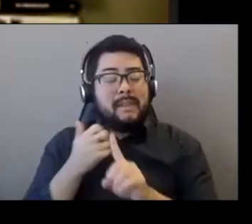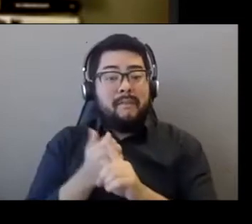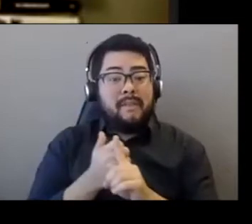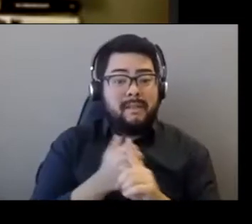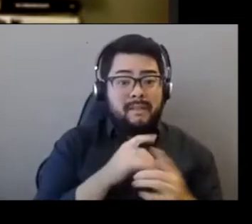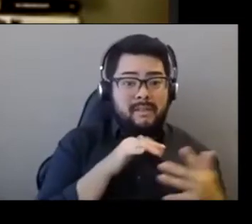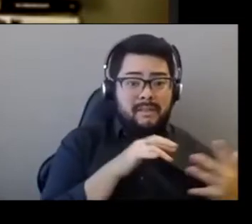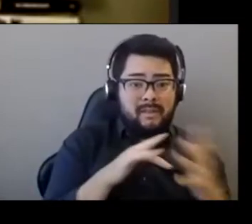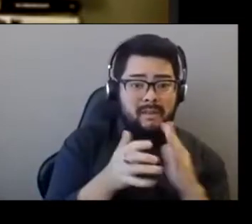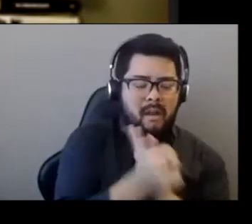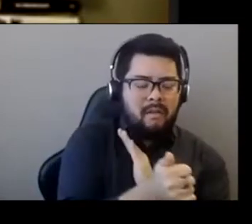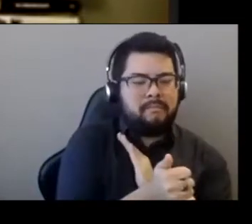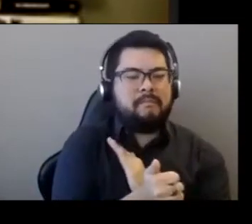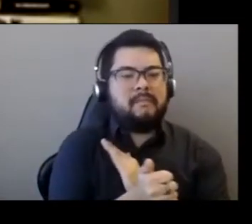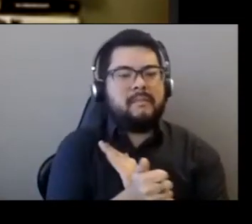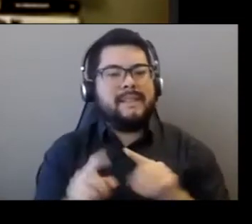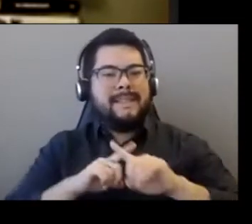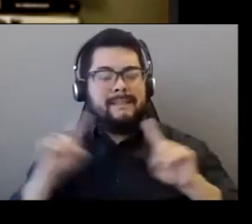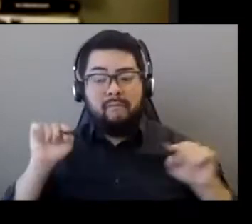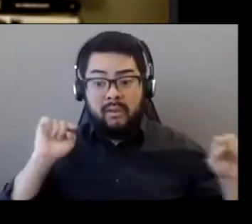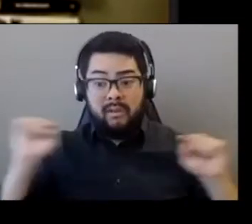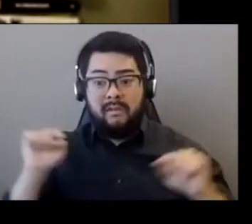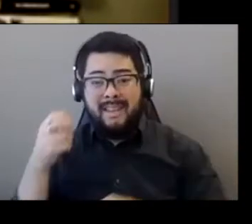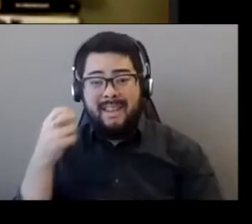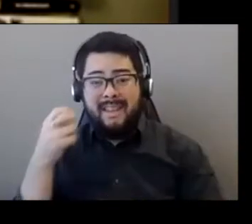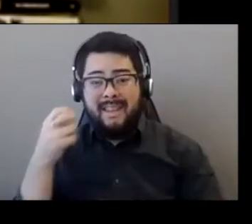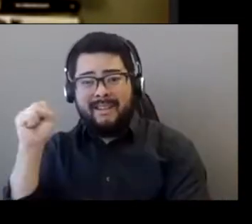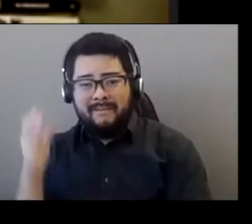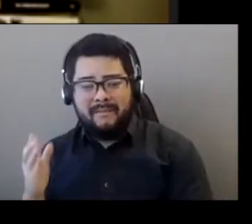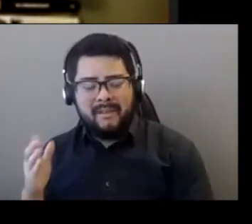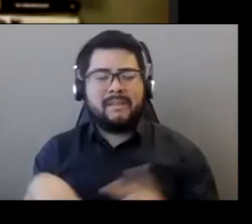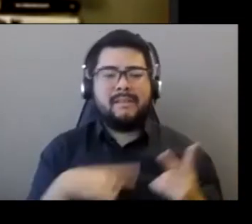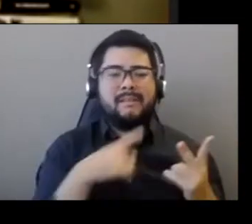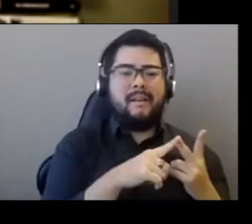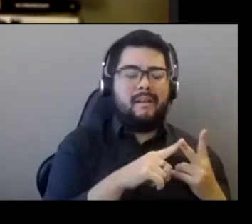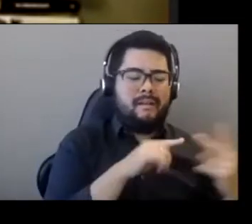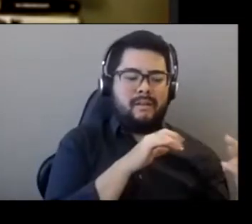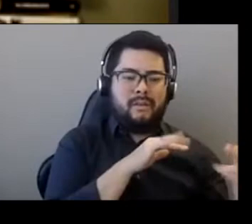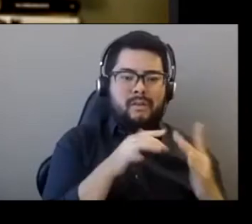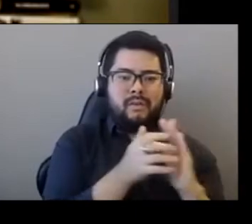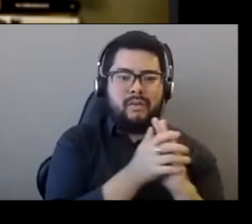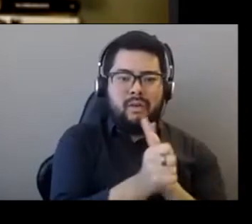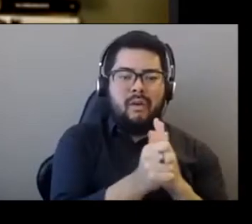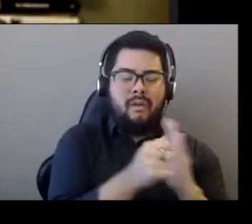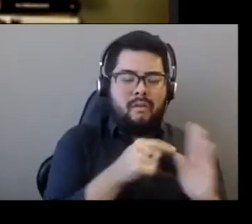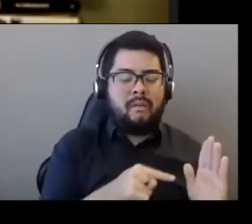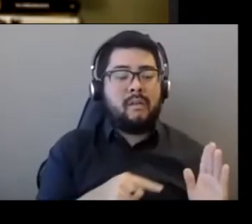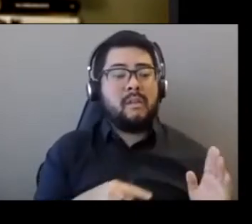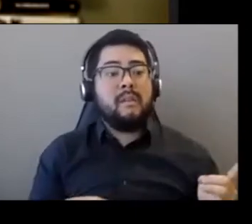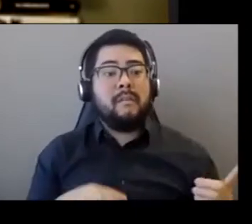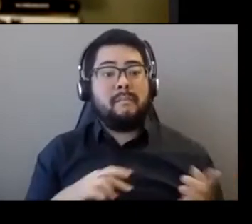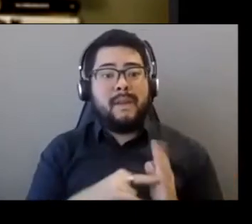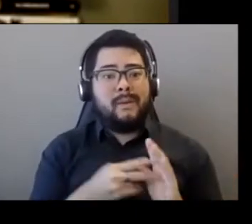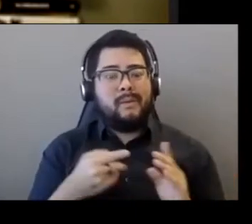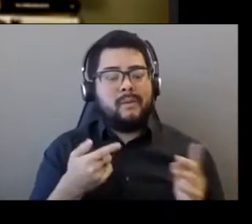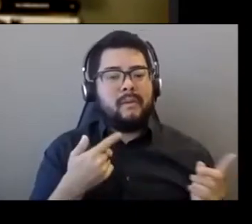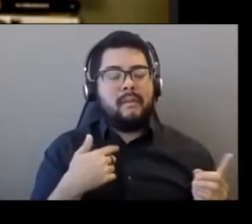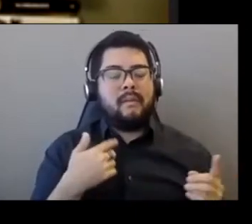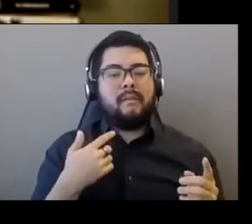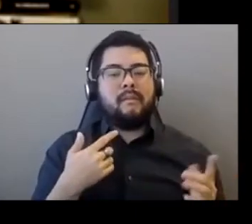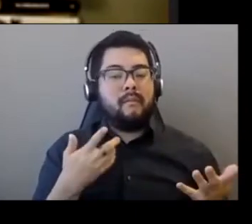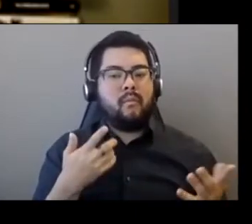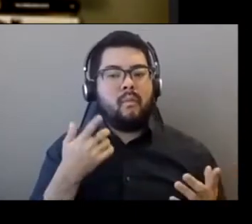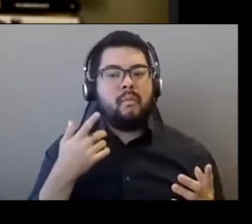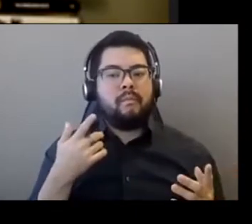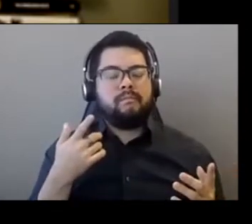and activism. There is a difference. So rather than have scholars becoming activists, you